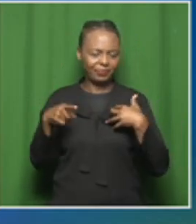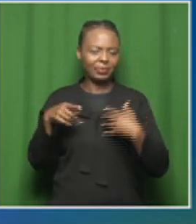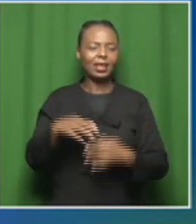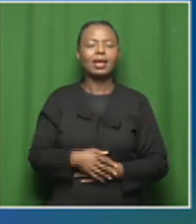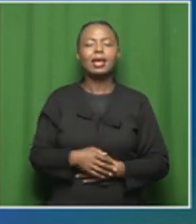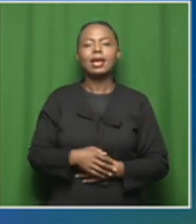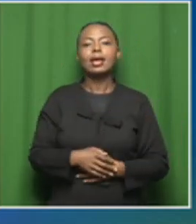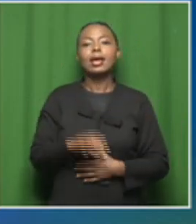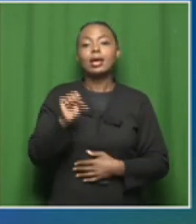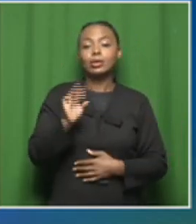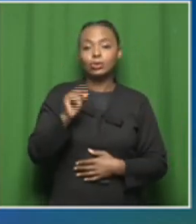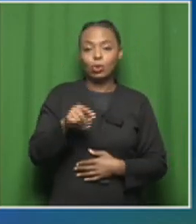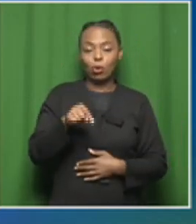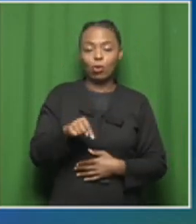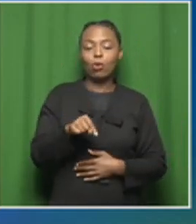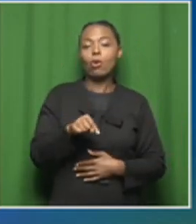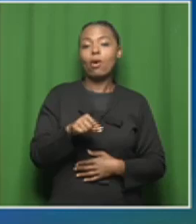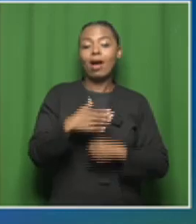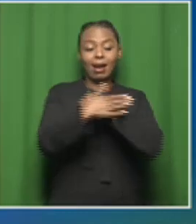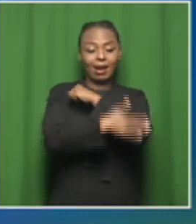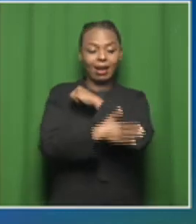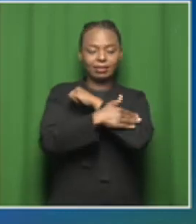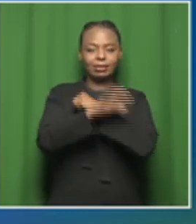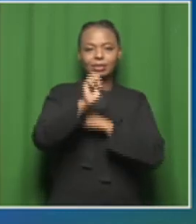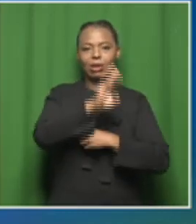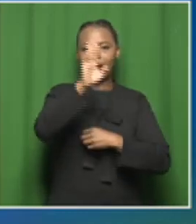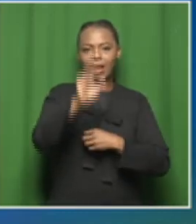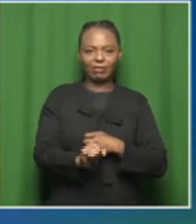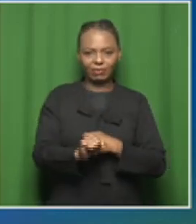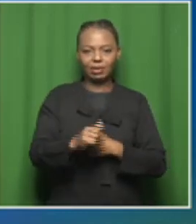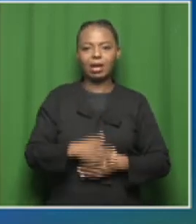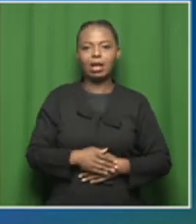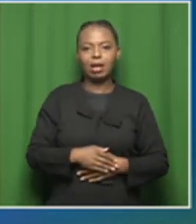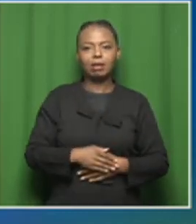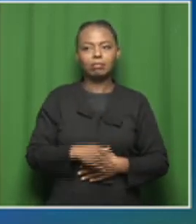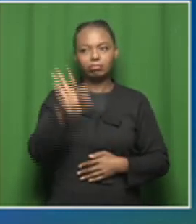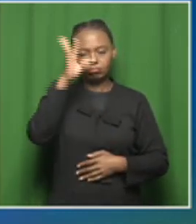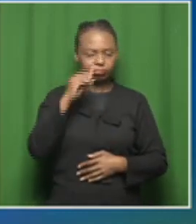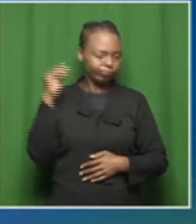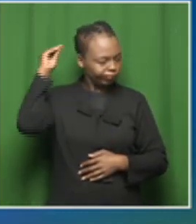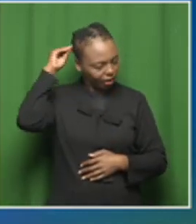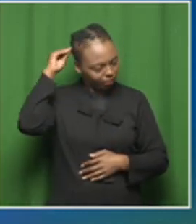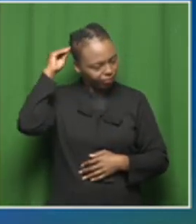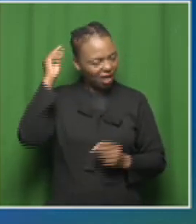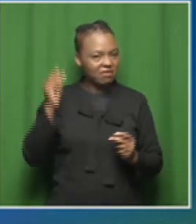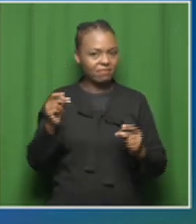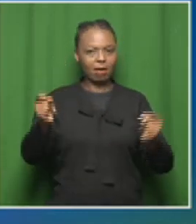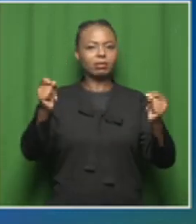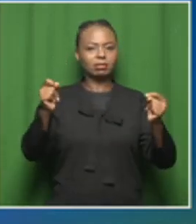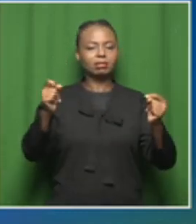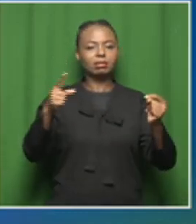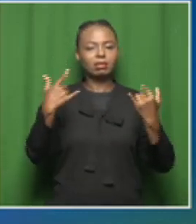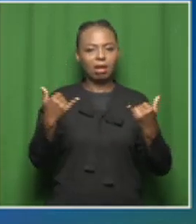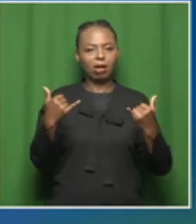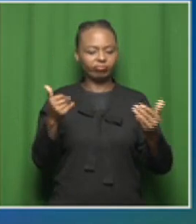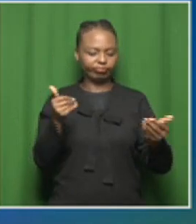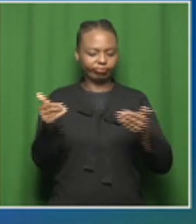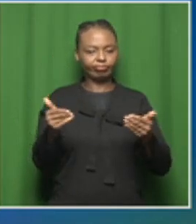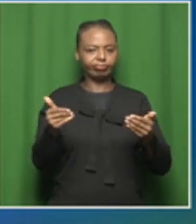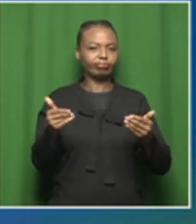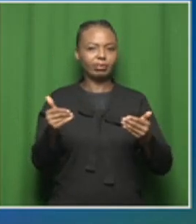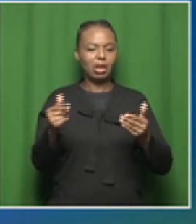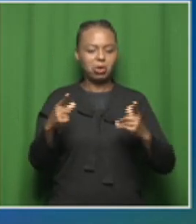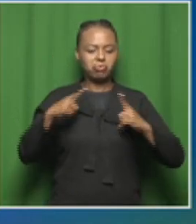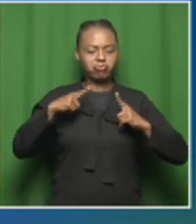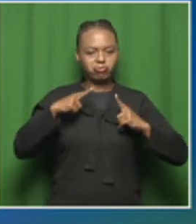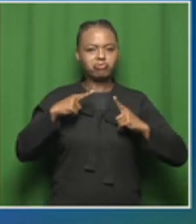within South Africa, they were very quick off the mark and they have updated their preparedness and response plan